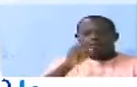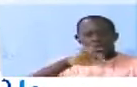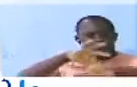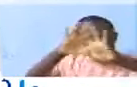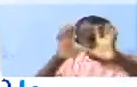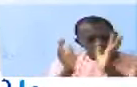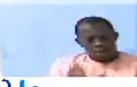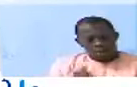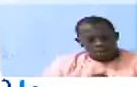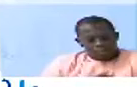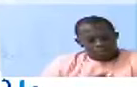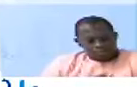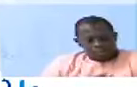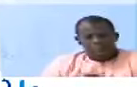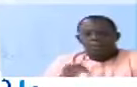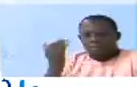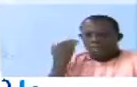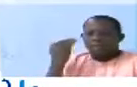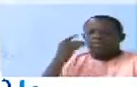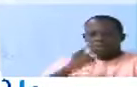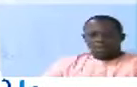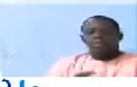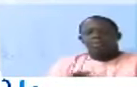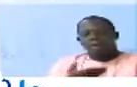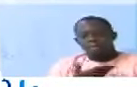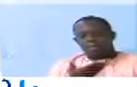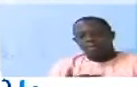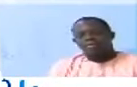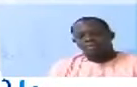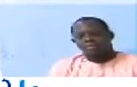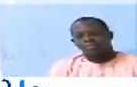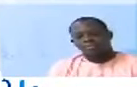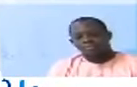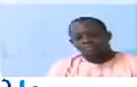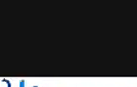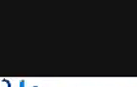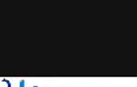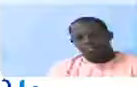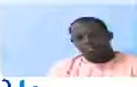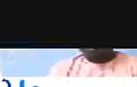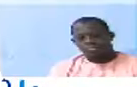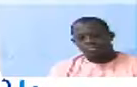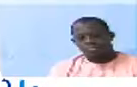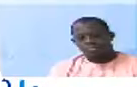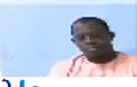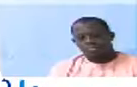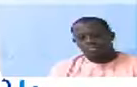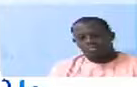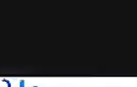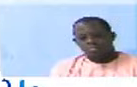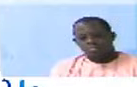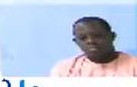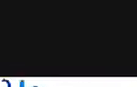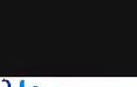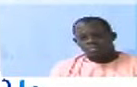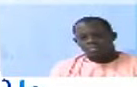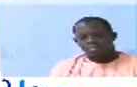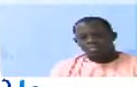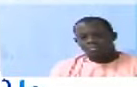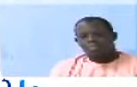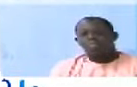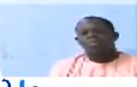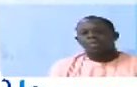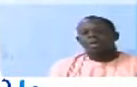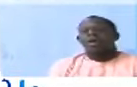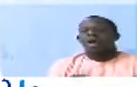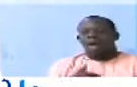panicked at that time. Malaka kadovu otmo dolben kono je sakefa.